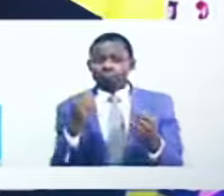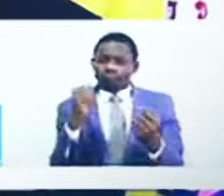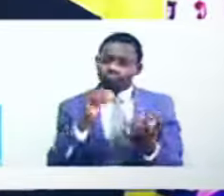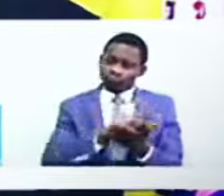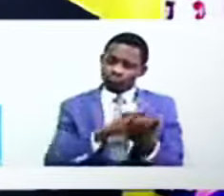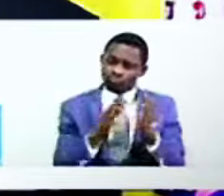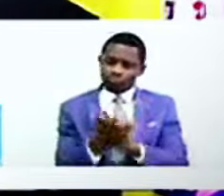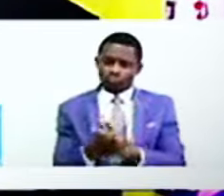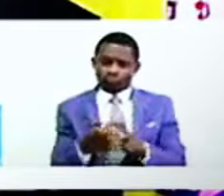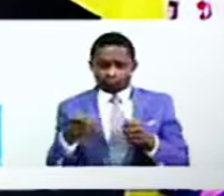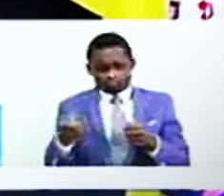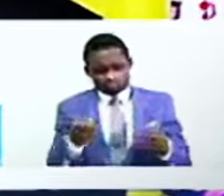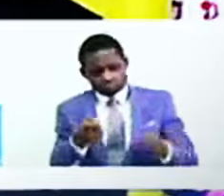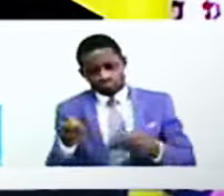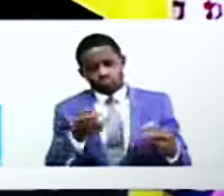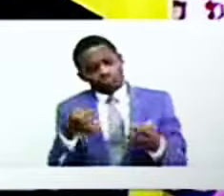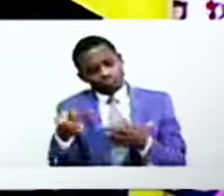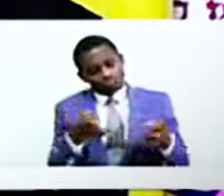life.